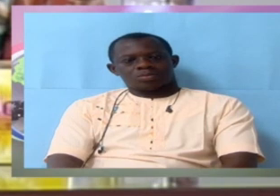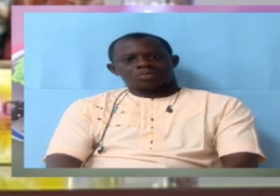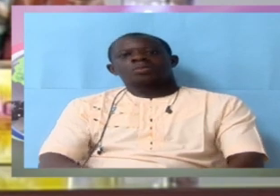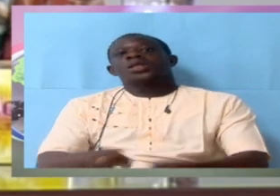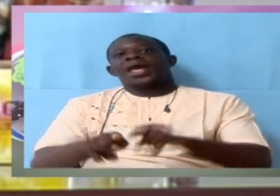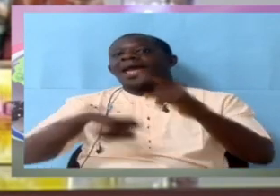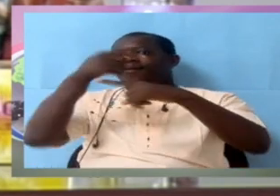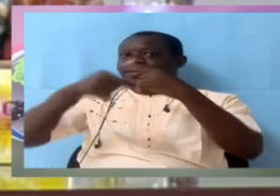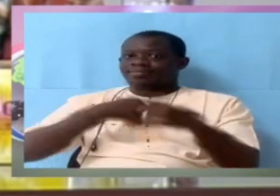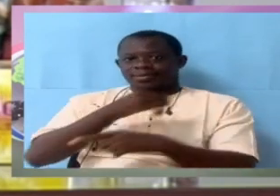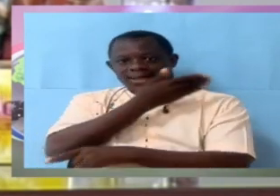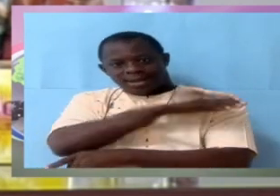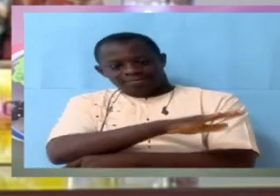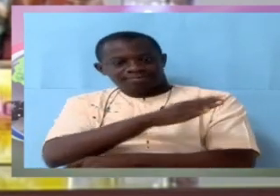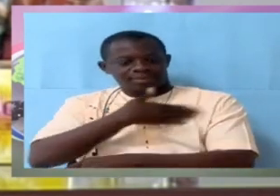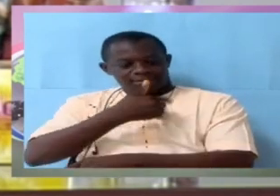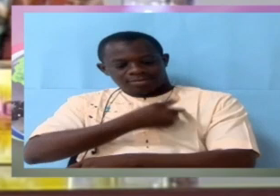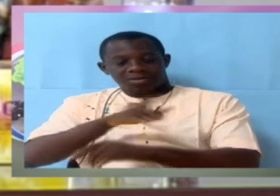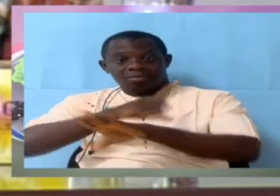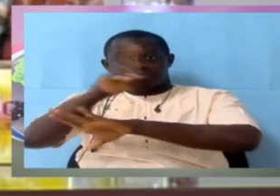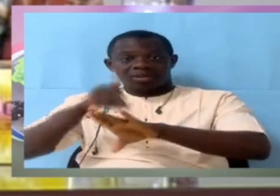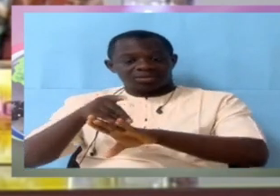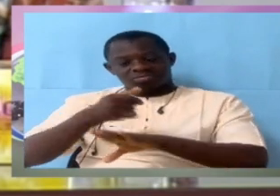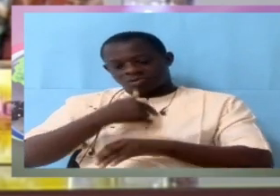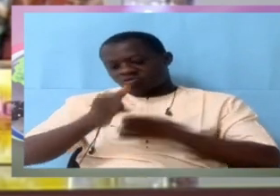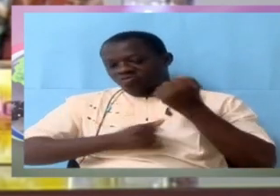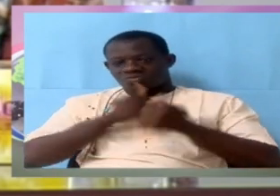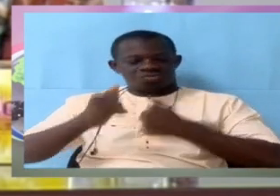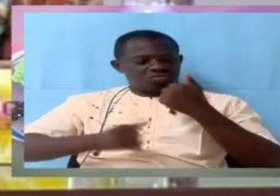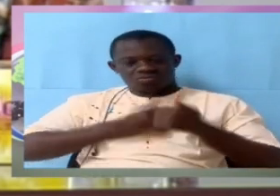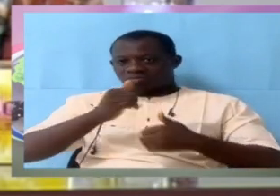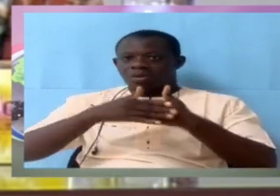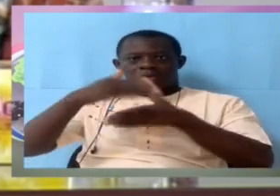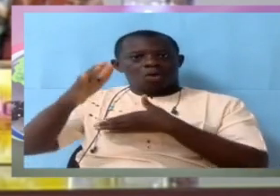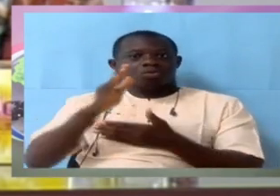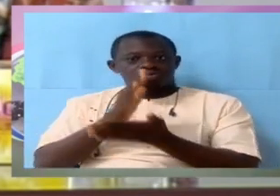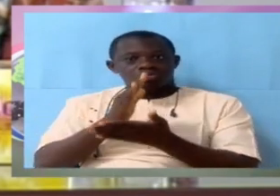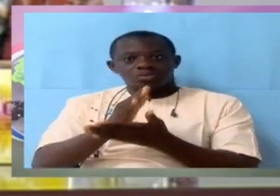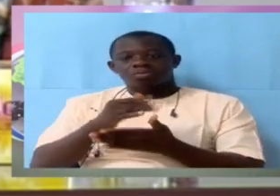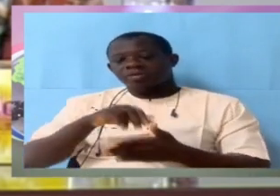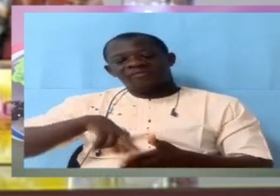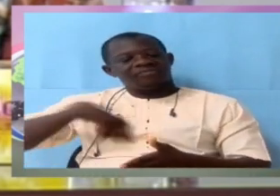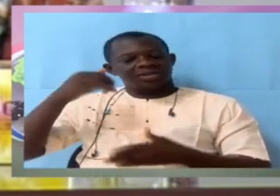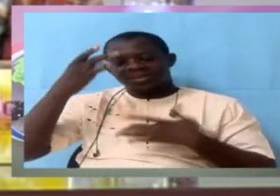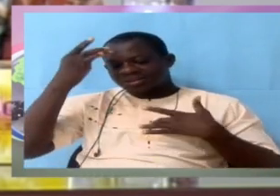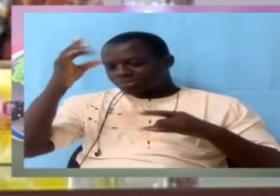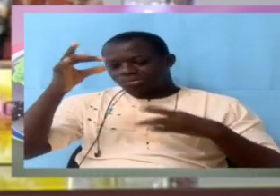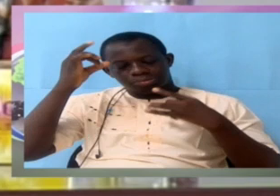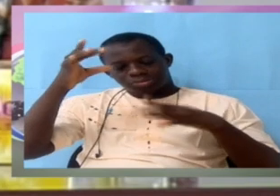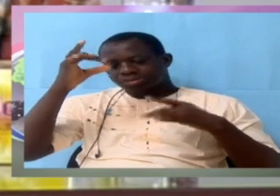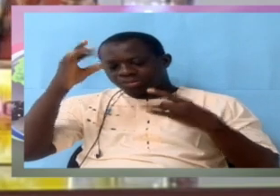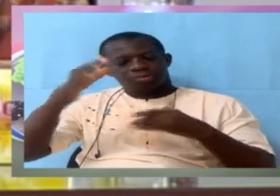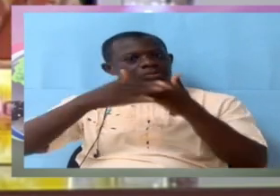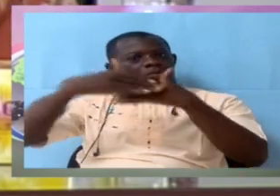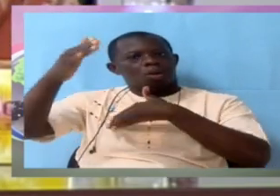after I left that treatment, I suffered greatly. In fact, I felt very, very, very sick to the point that all my legs